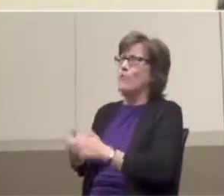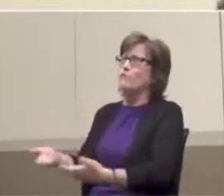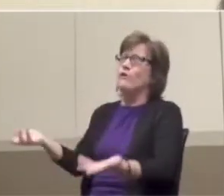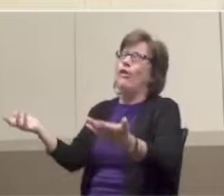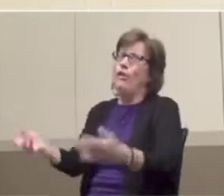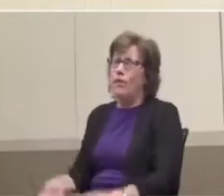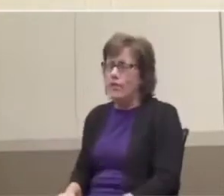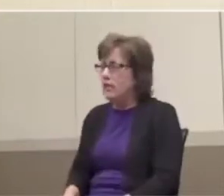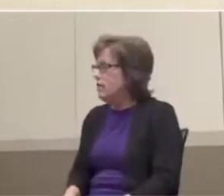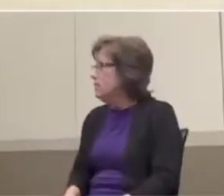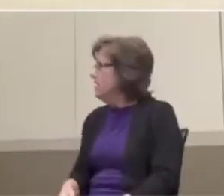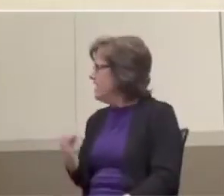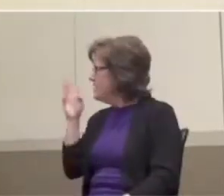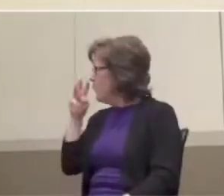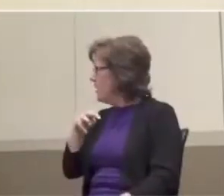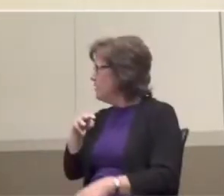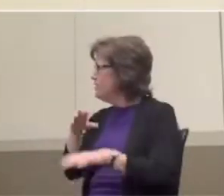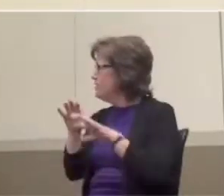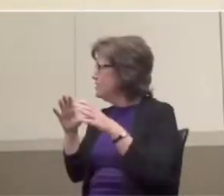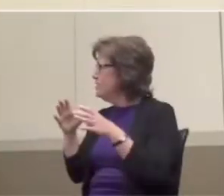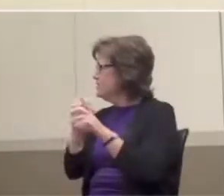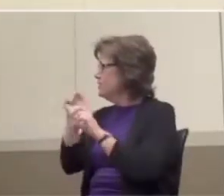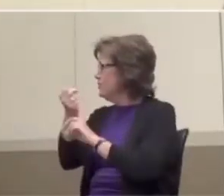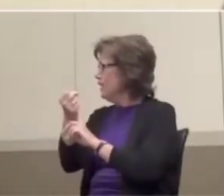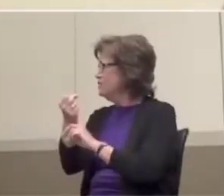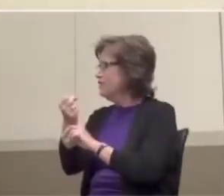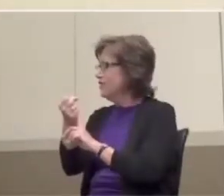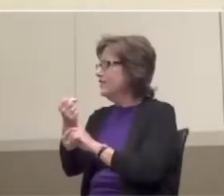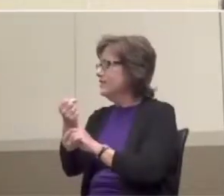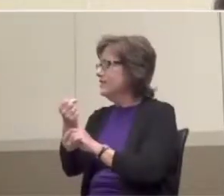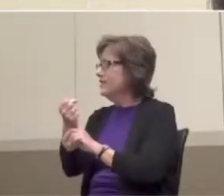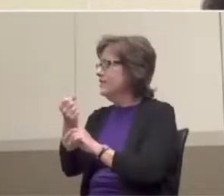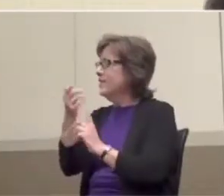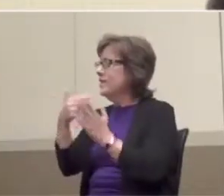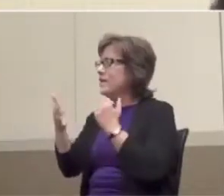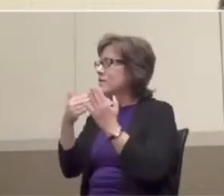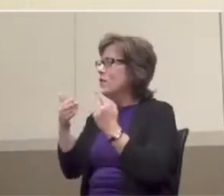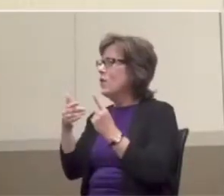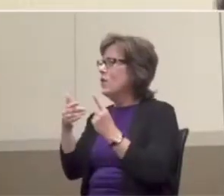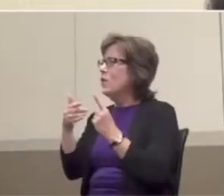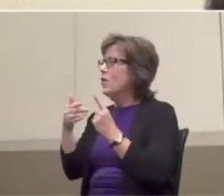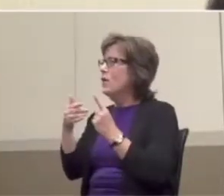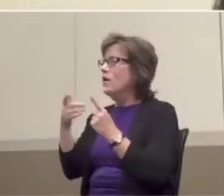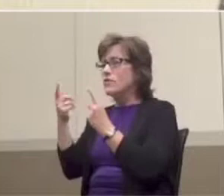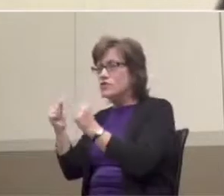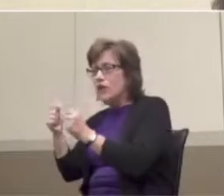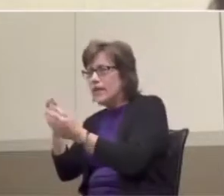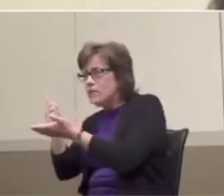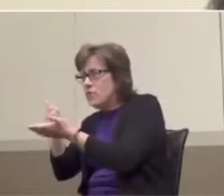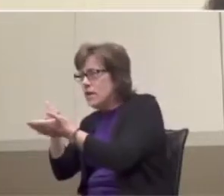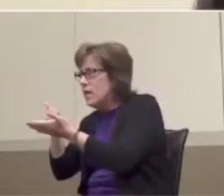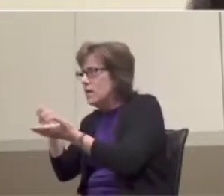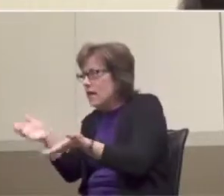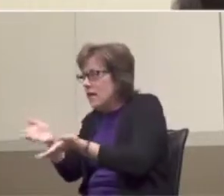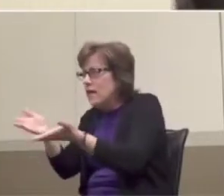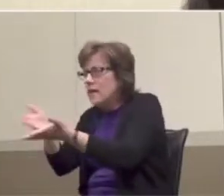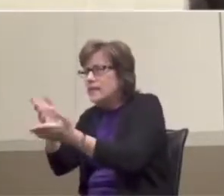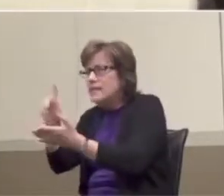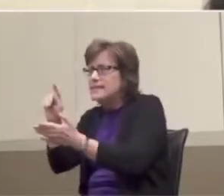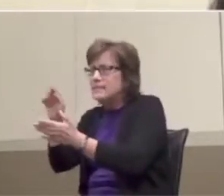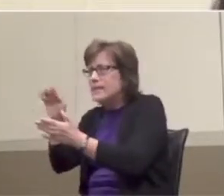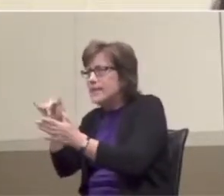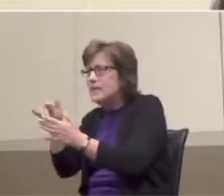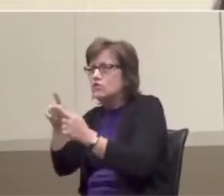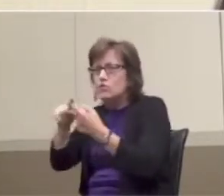it's kind of a weird situation because even though they're trying to treat Timmy to interact with someone